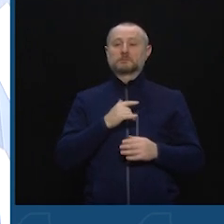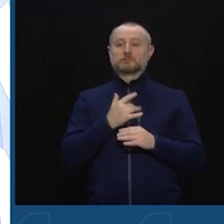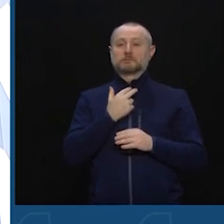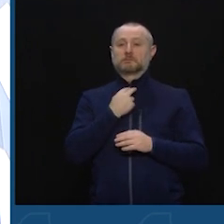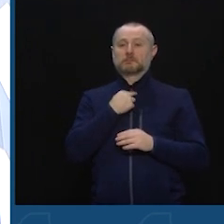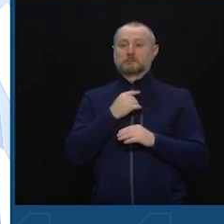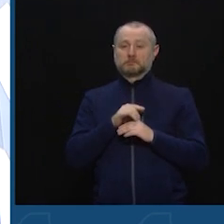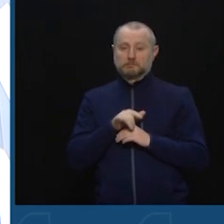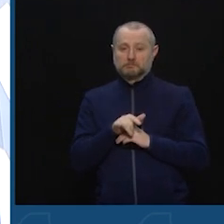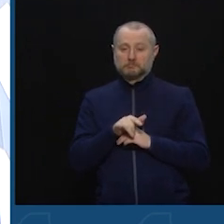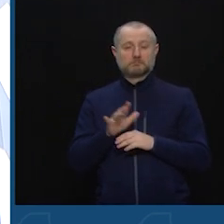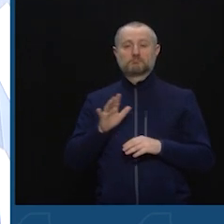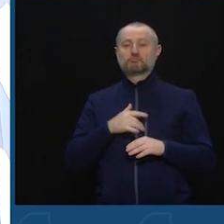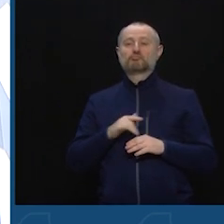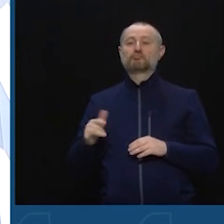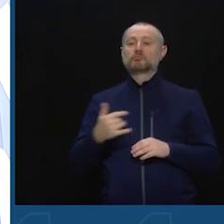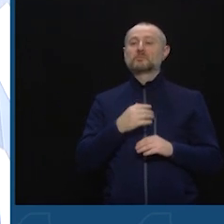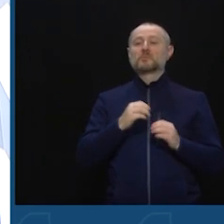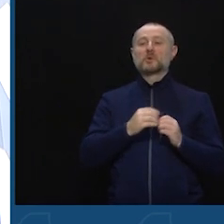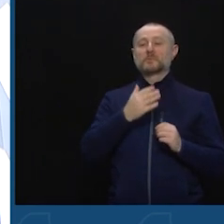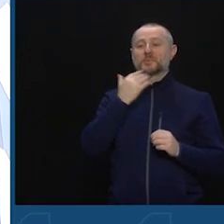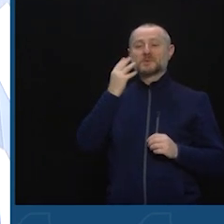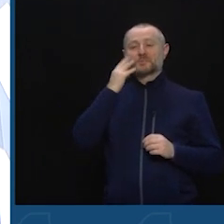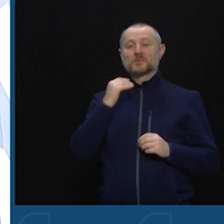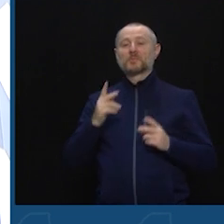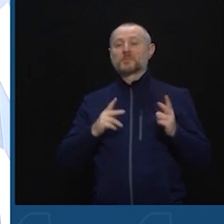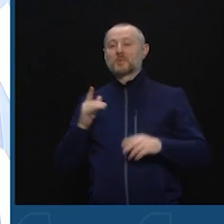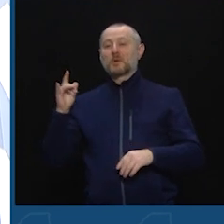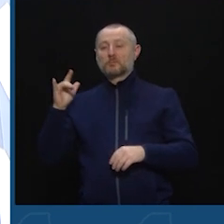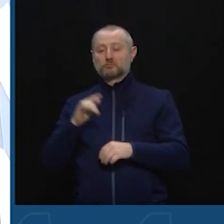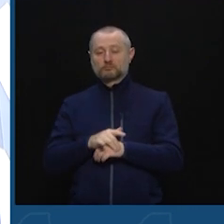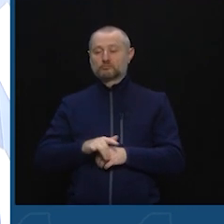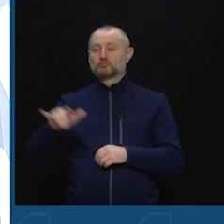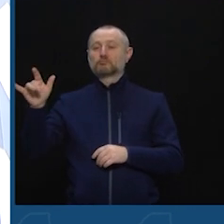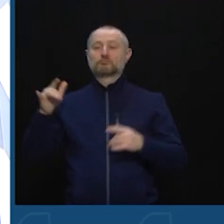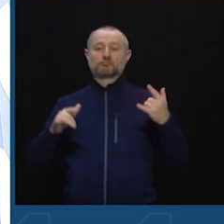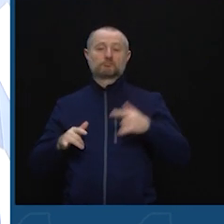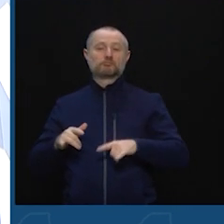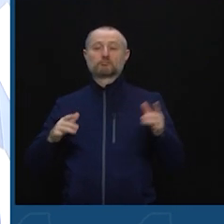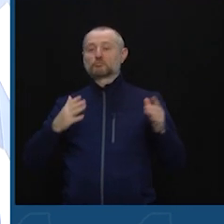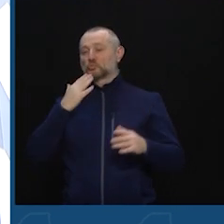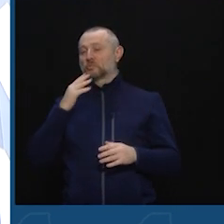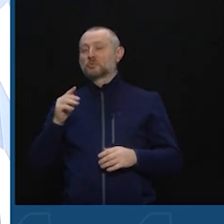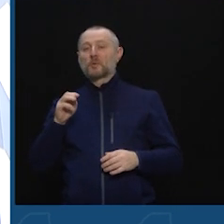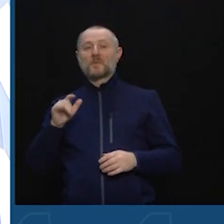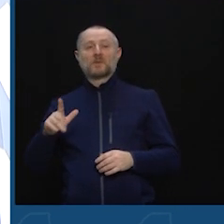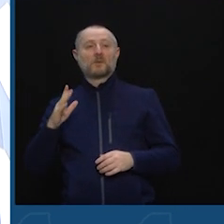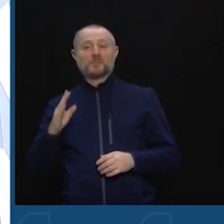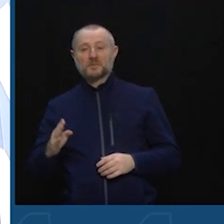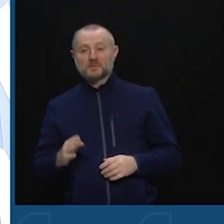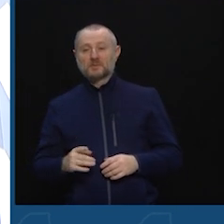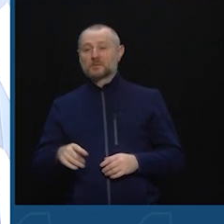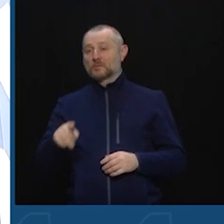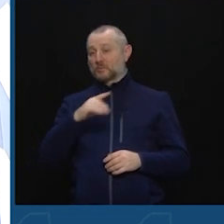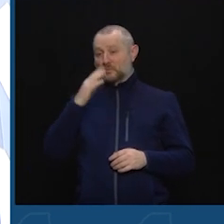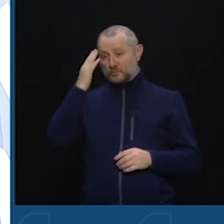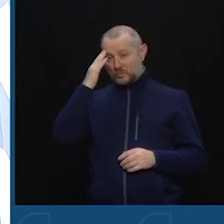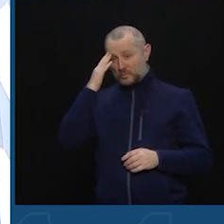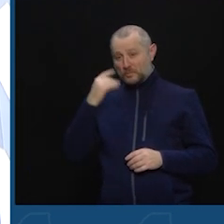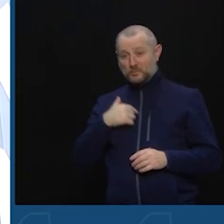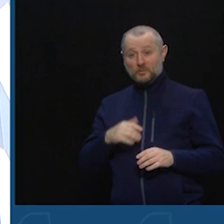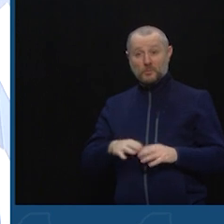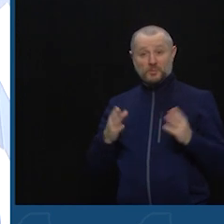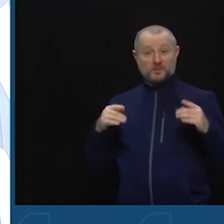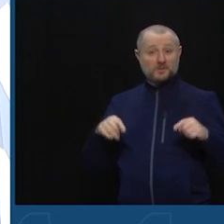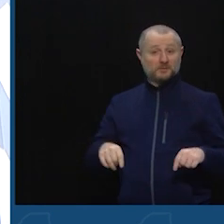experience of arriving and departing from Terminal B. As you may know, we opened the state-of-the-art Arrivals and Departures